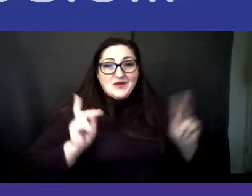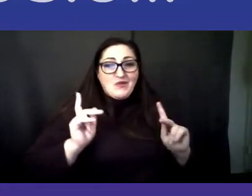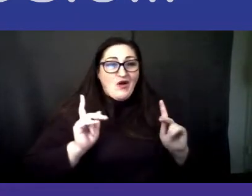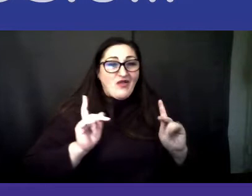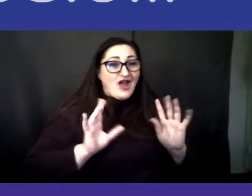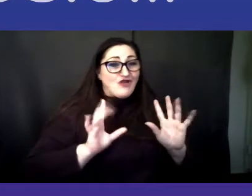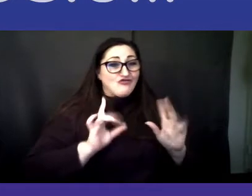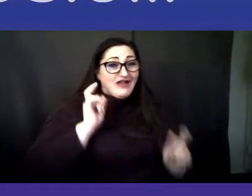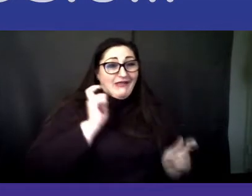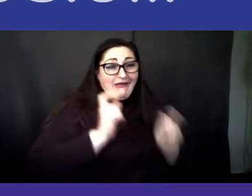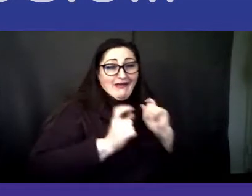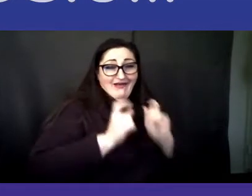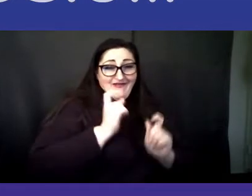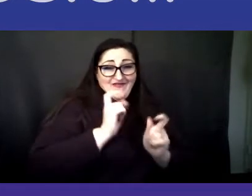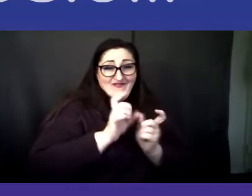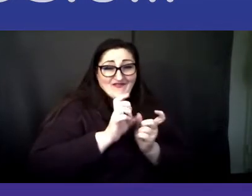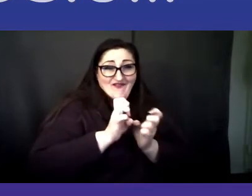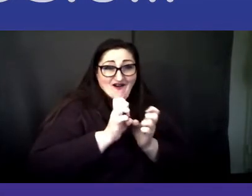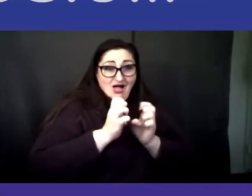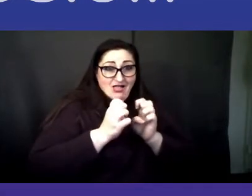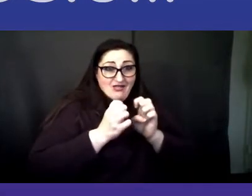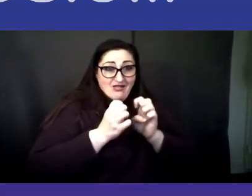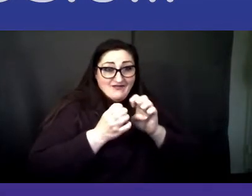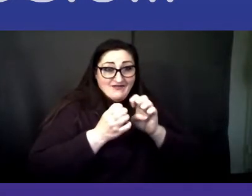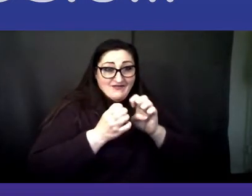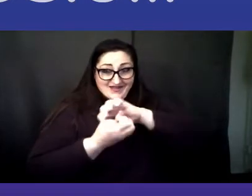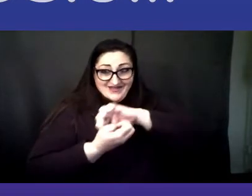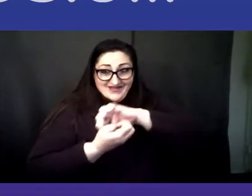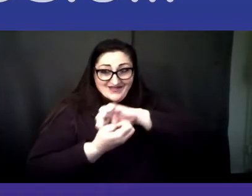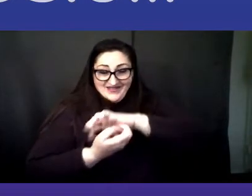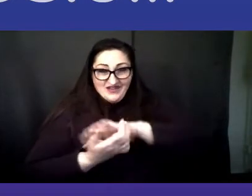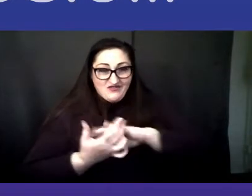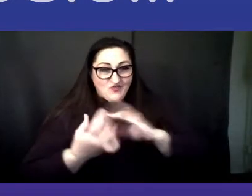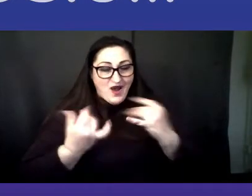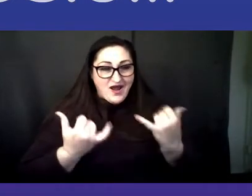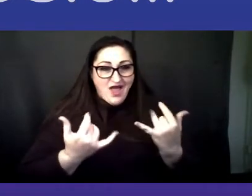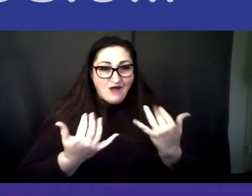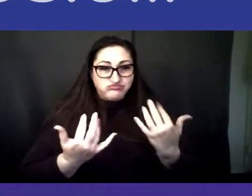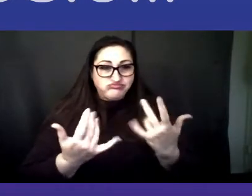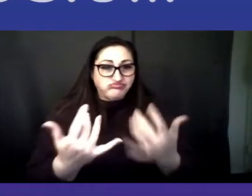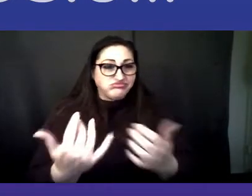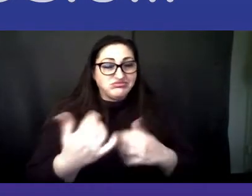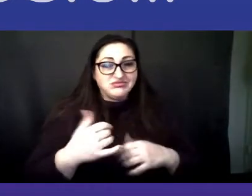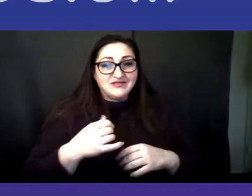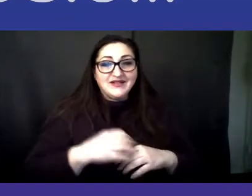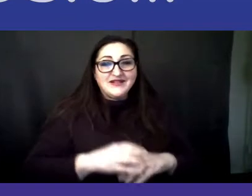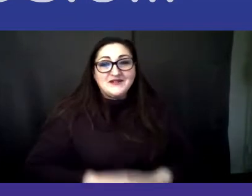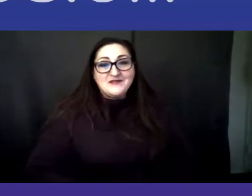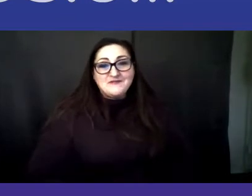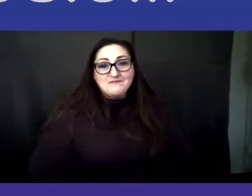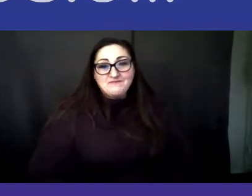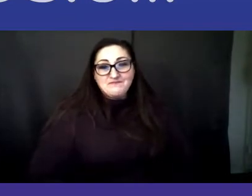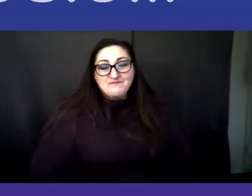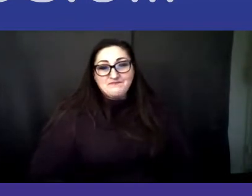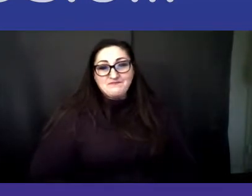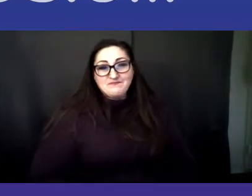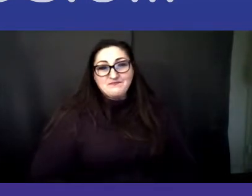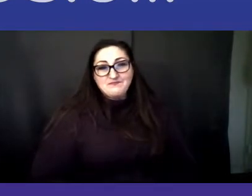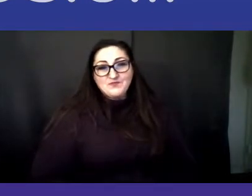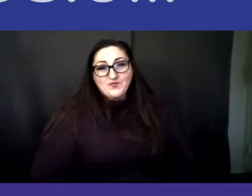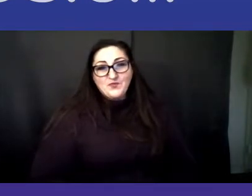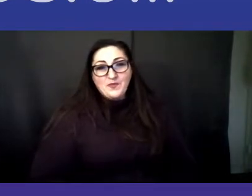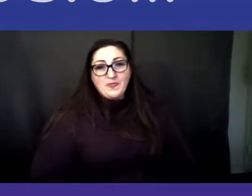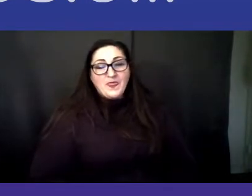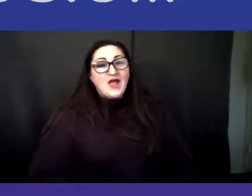your face. And so, yeah, for me, the 2035